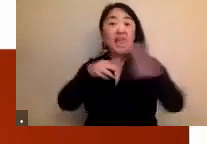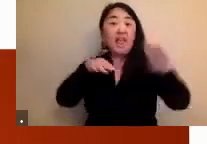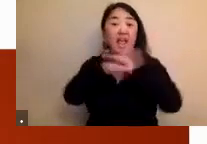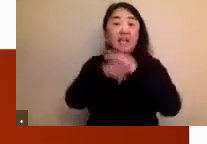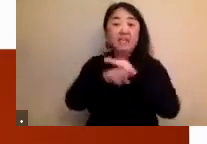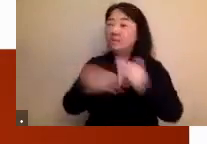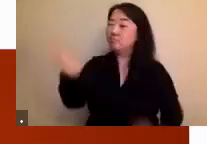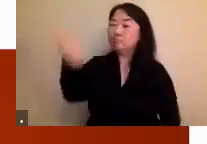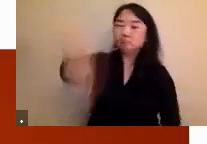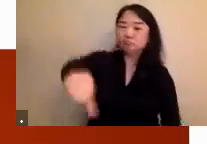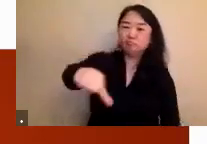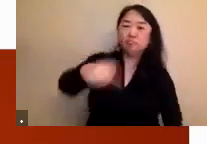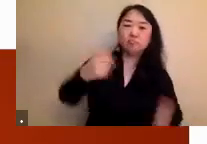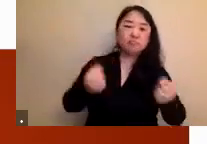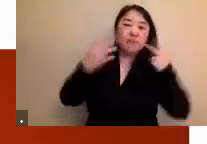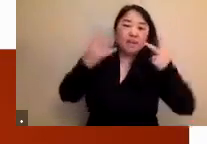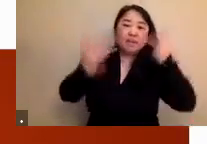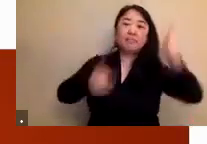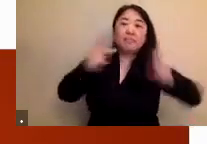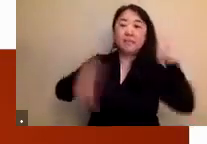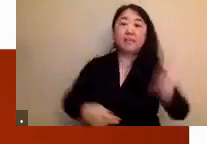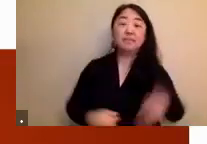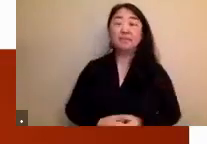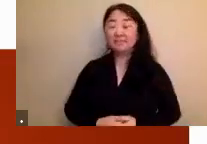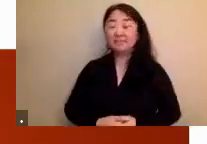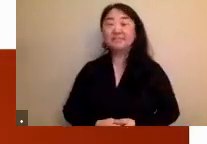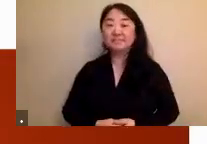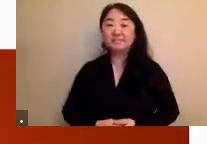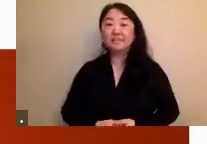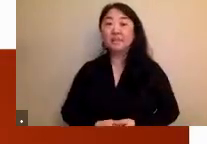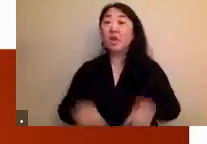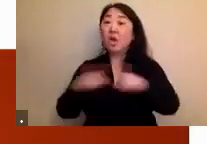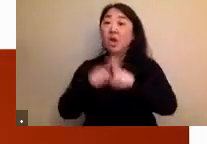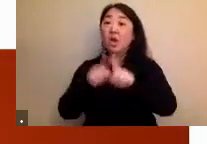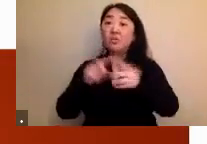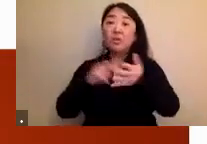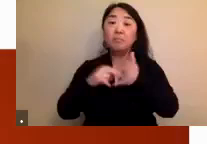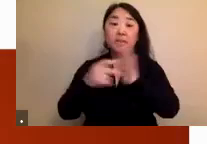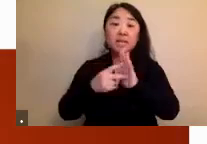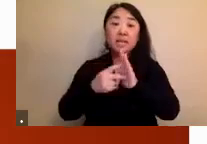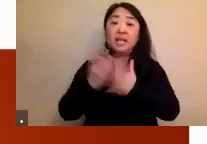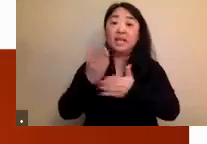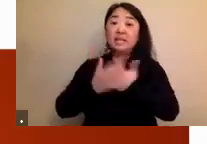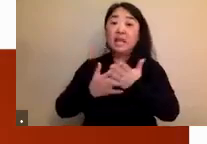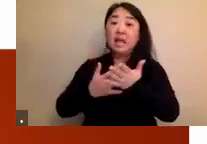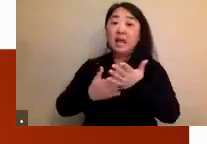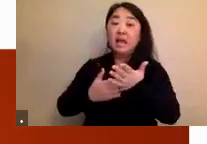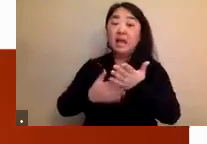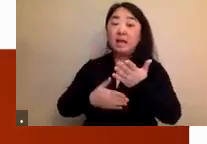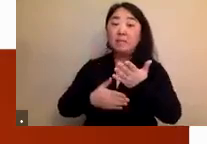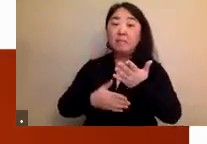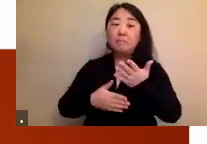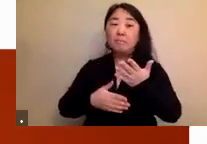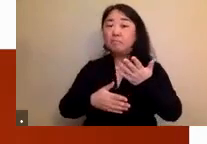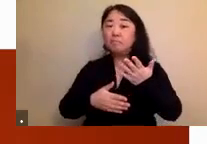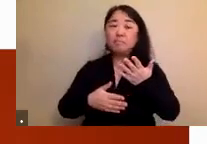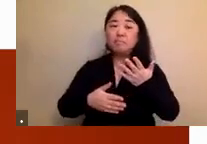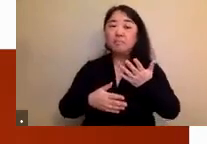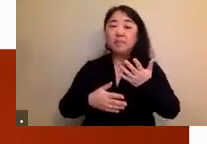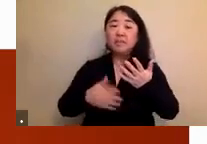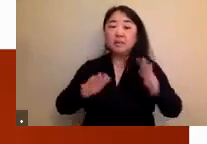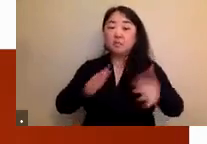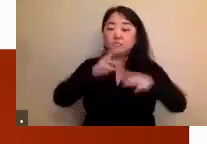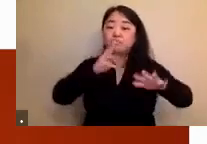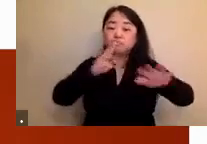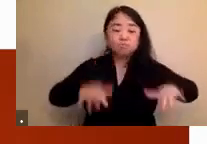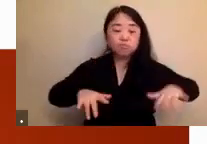to many people. But it also caused pulls to happen too in terms of flooding if there weren't any trees or